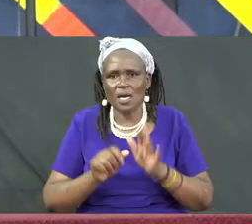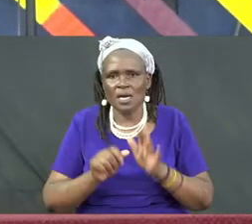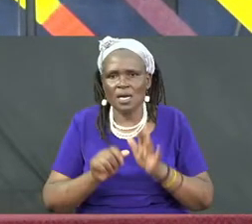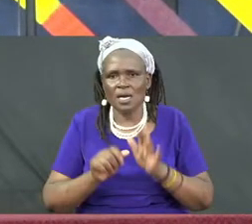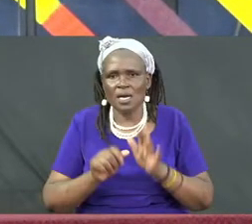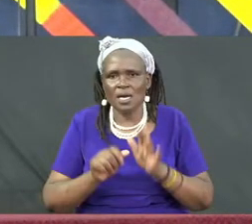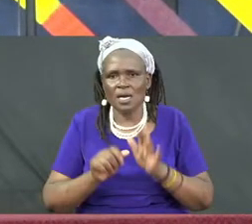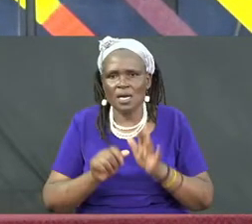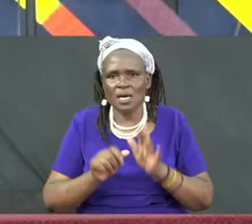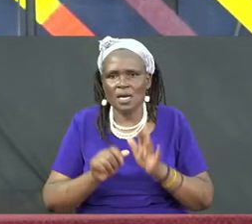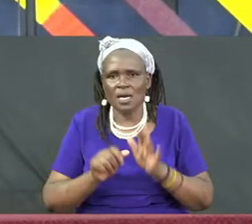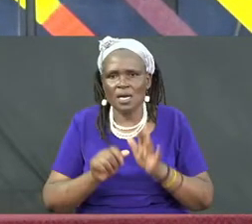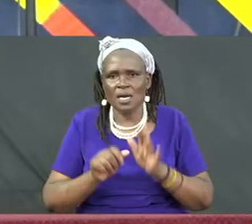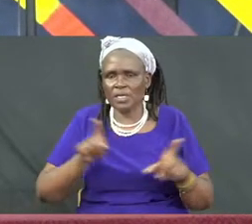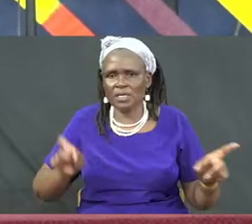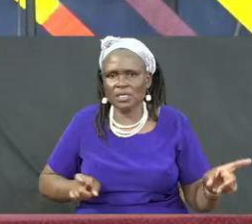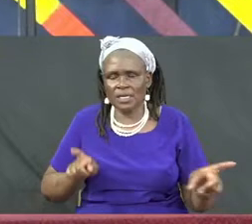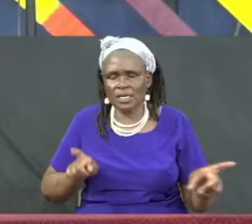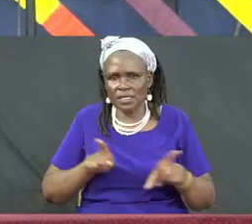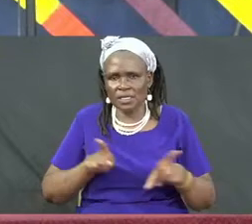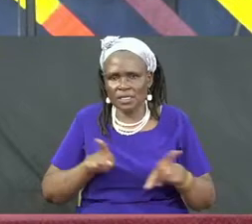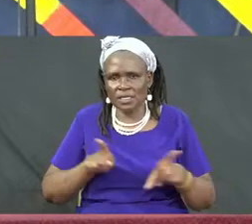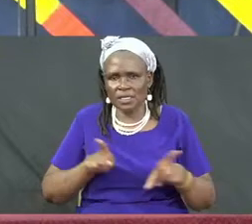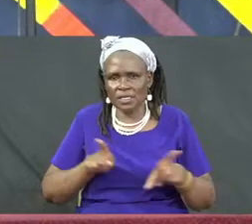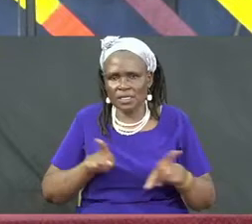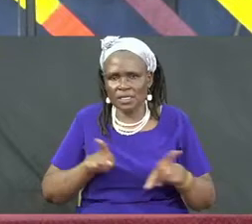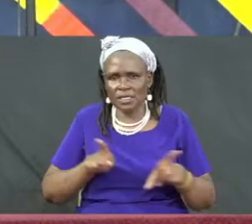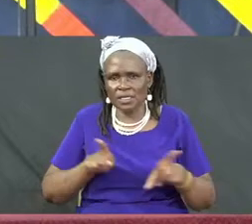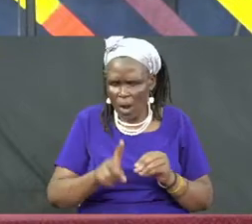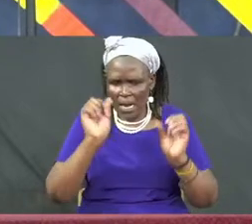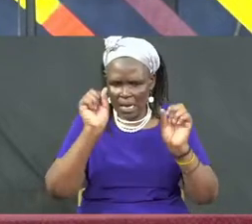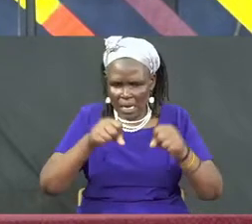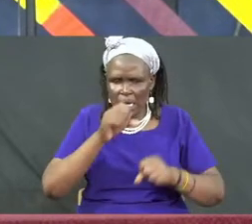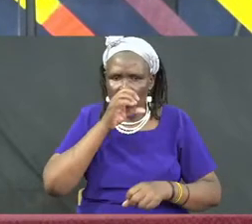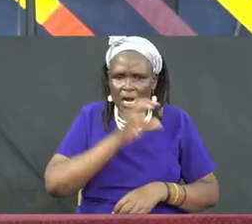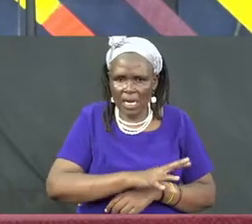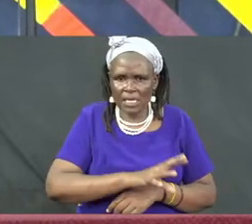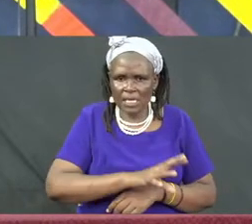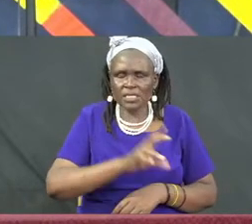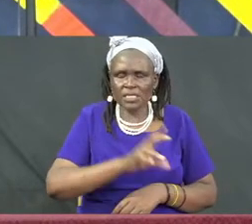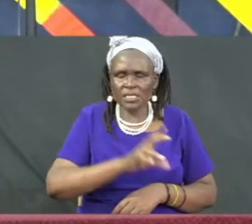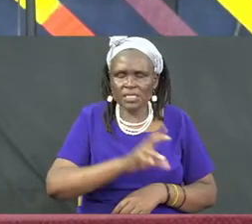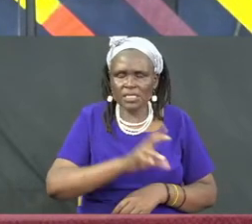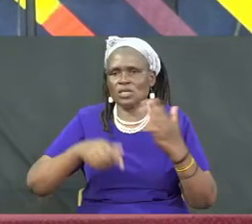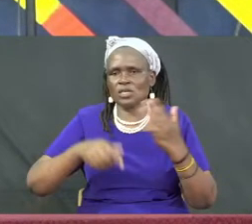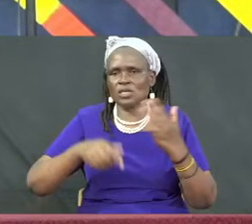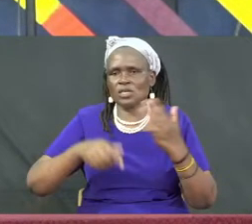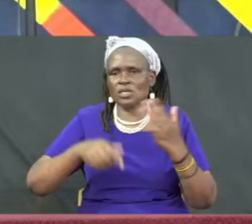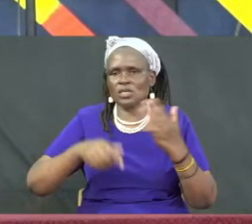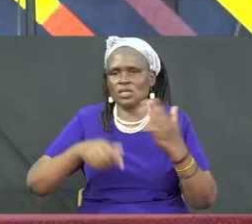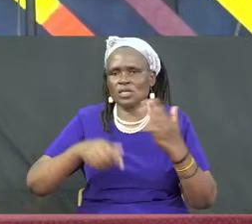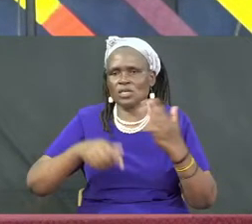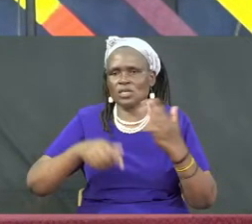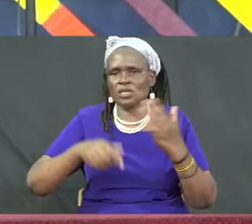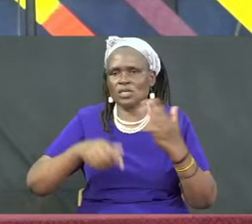here, brothers and sisters. No one can curse the one that God has blessed.